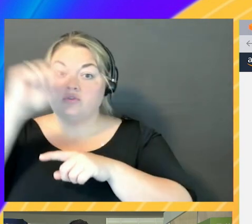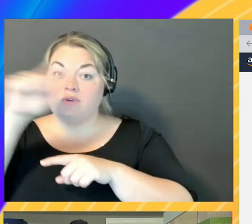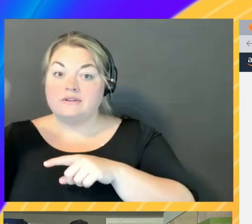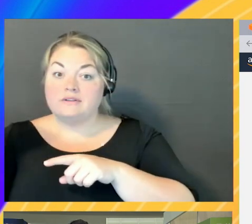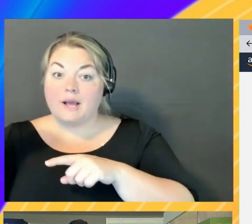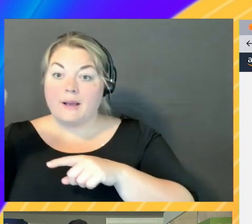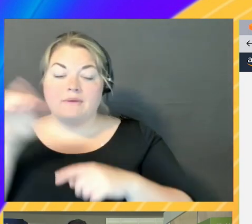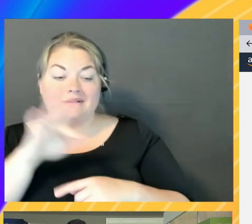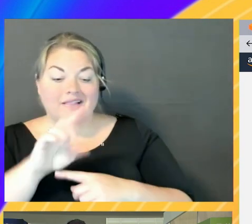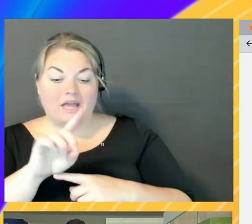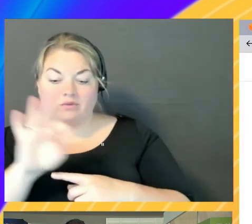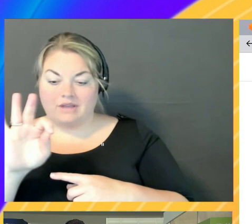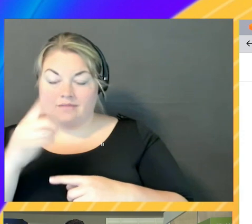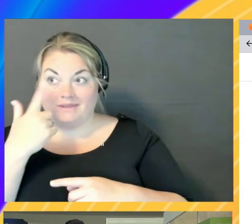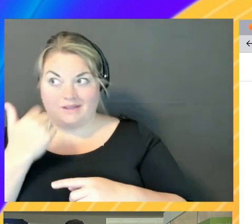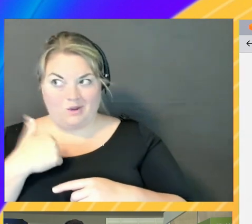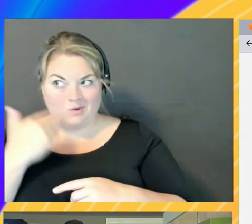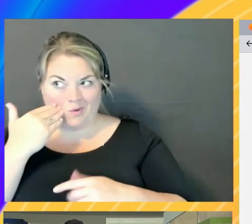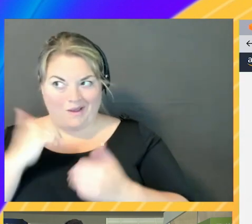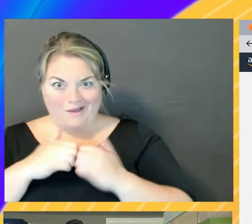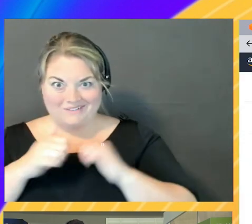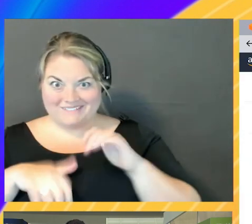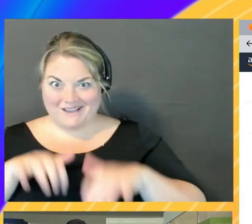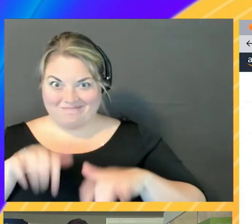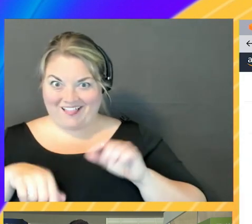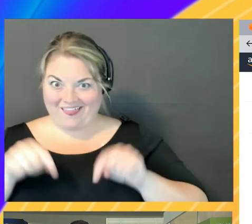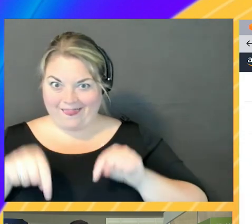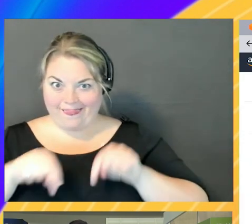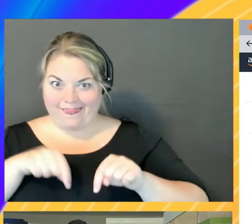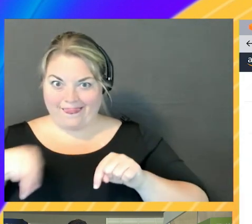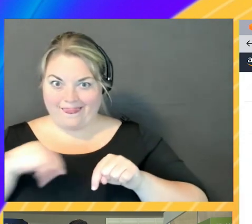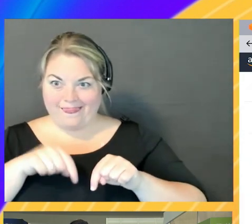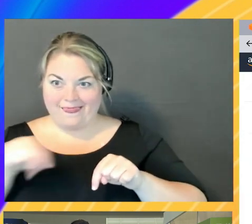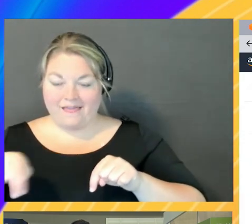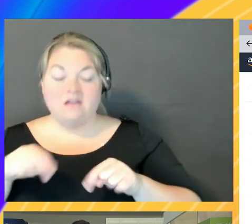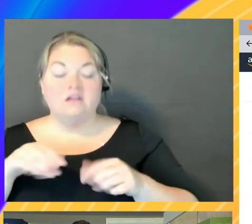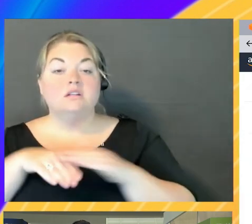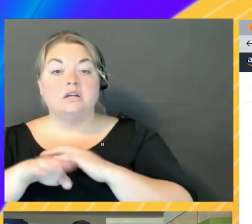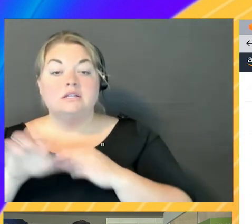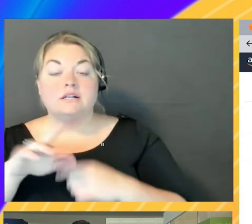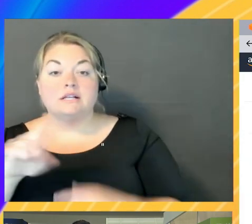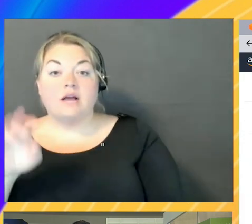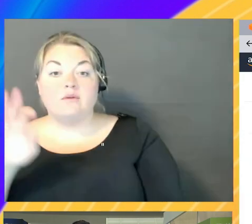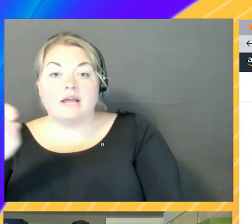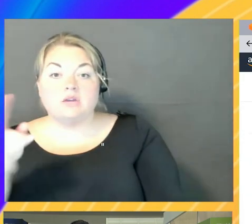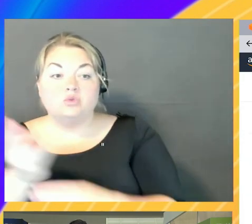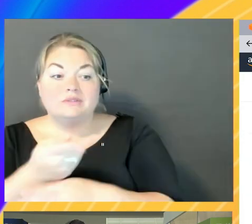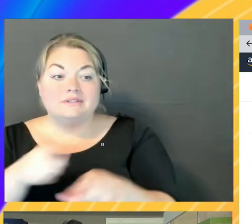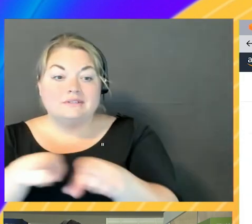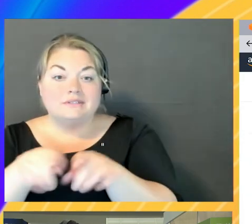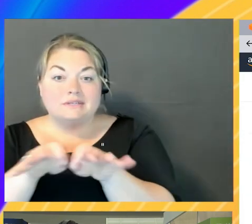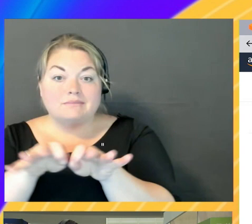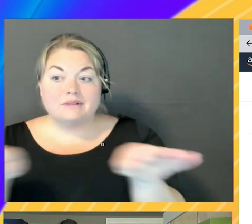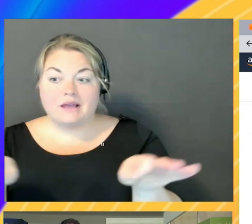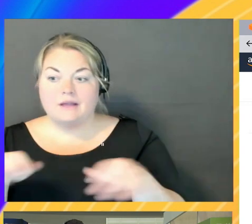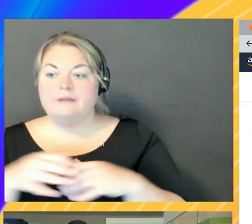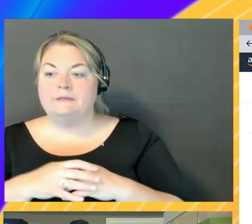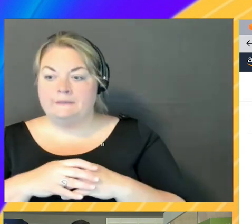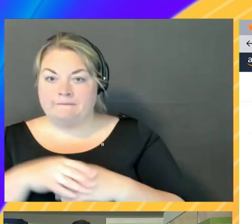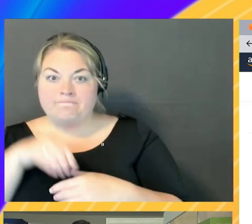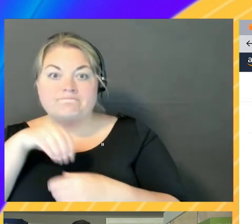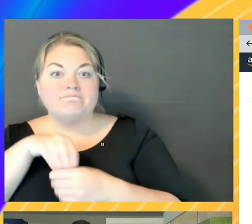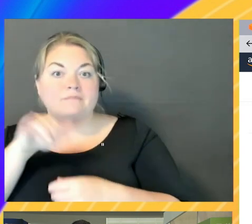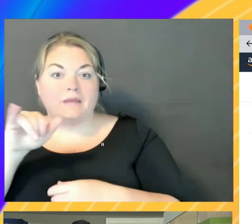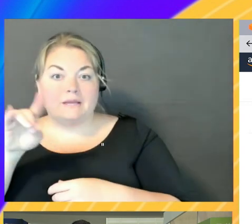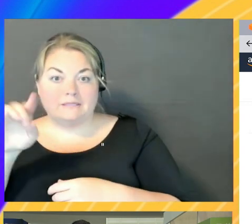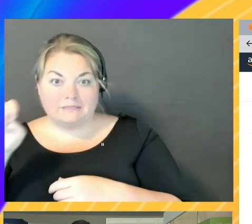I know how to type. And then, so I'm logging into Cloud9 using the same one into the IDE. All right,